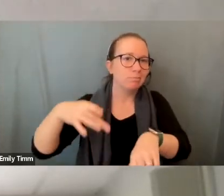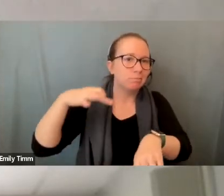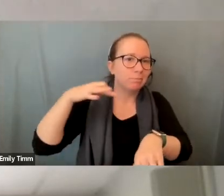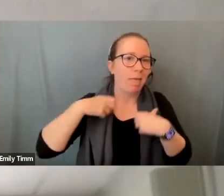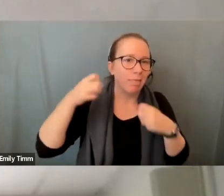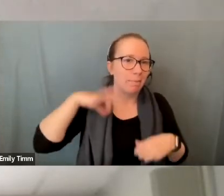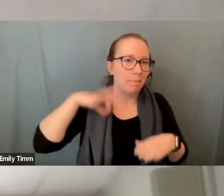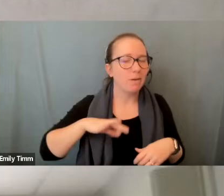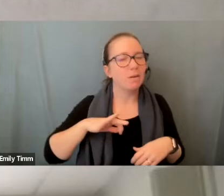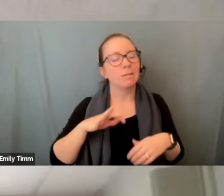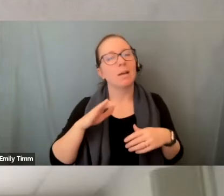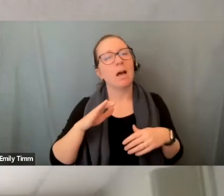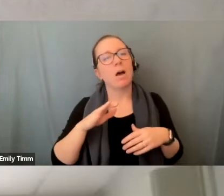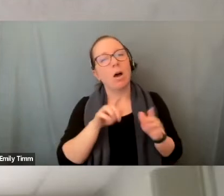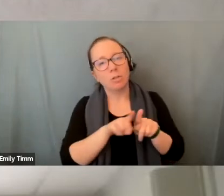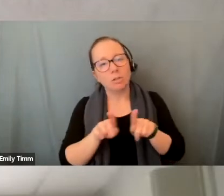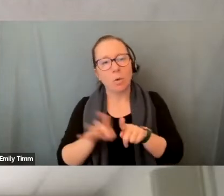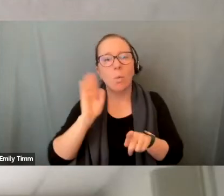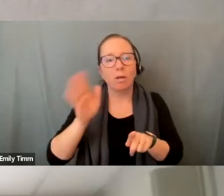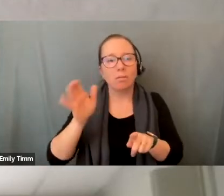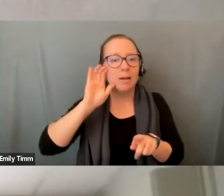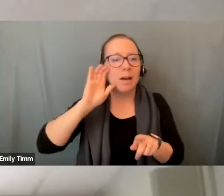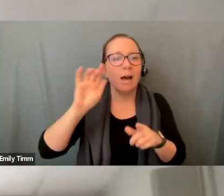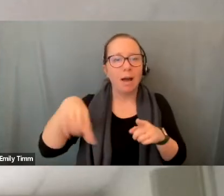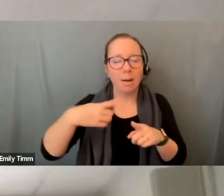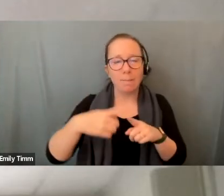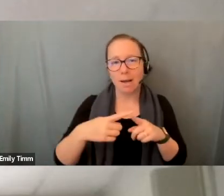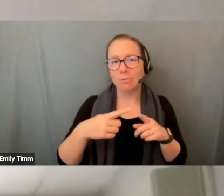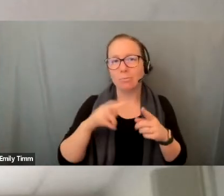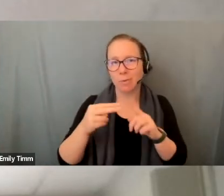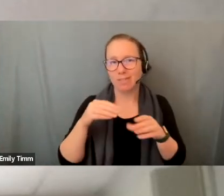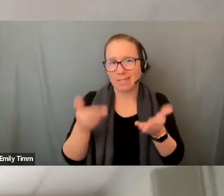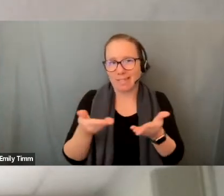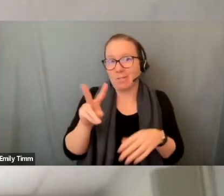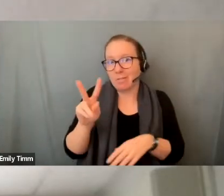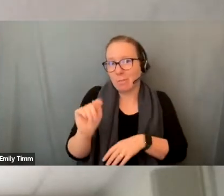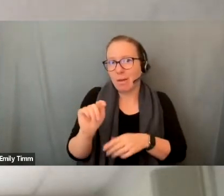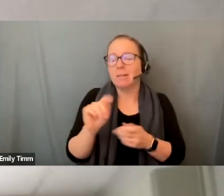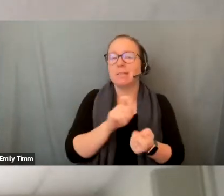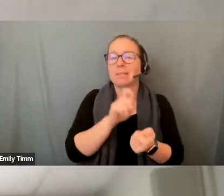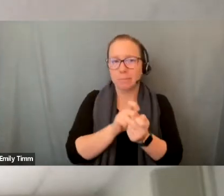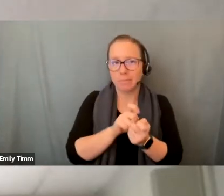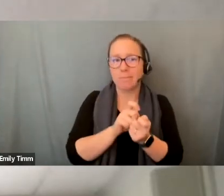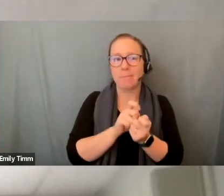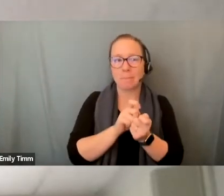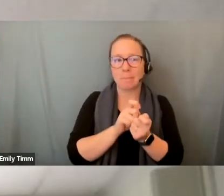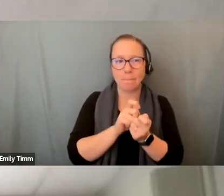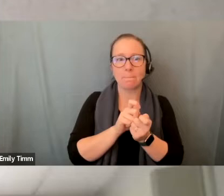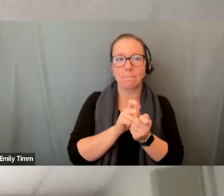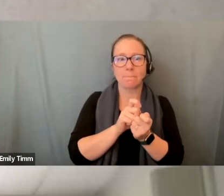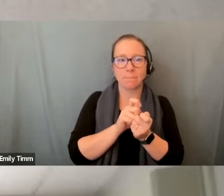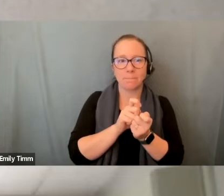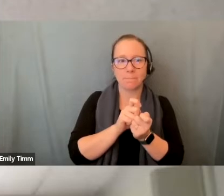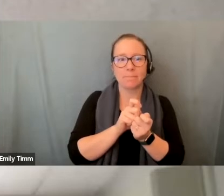the perspective of that kind of work here in Vermont, and specifically about what we can expect in the